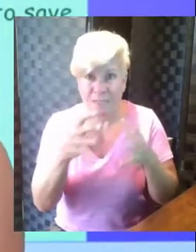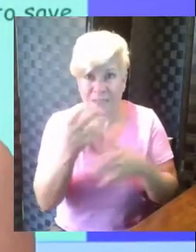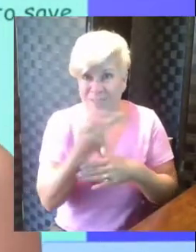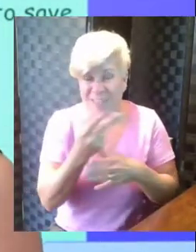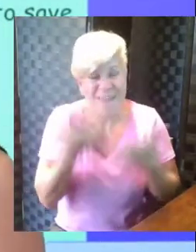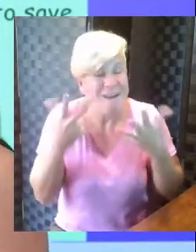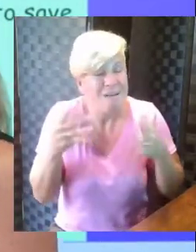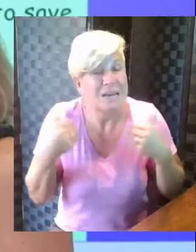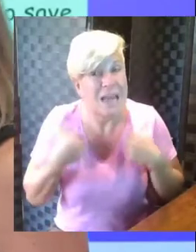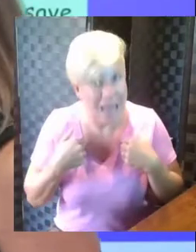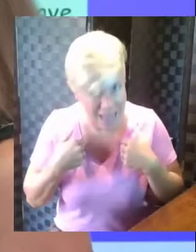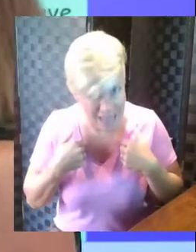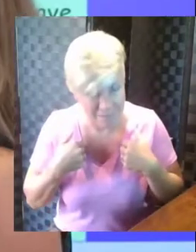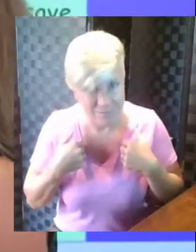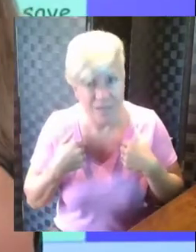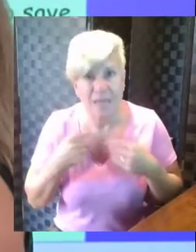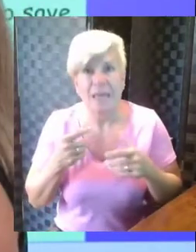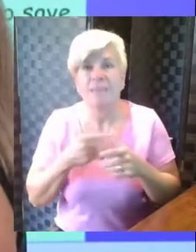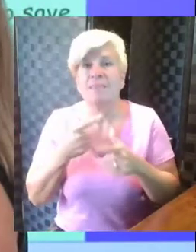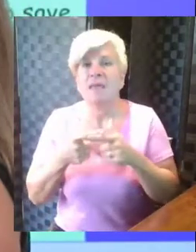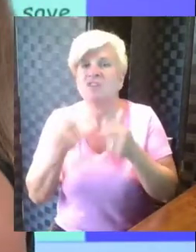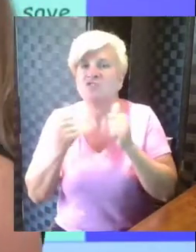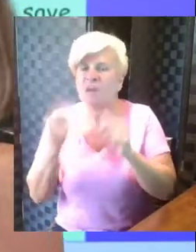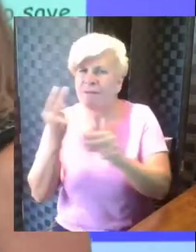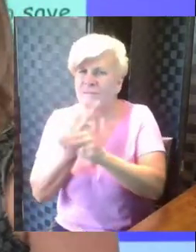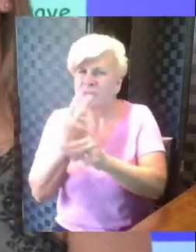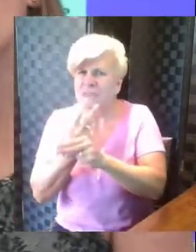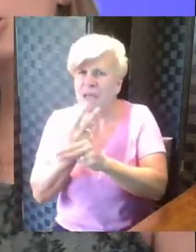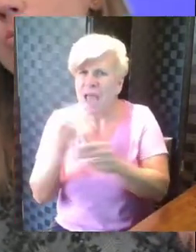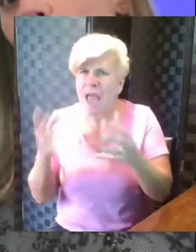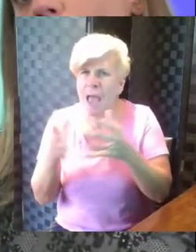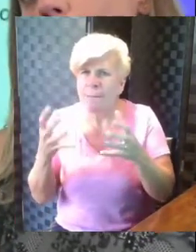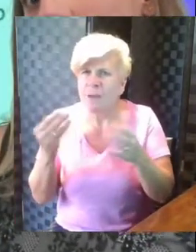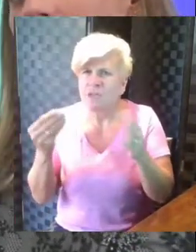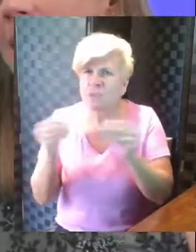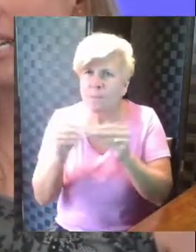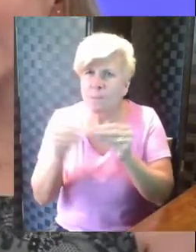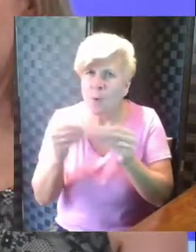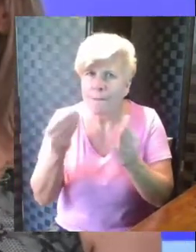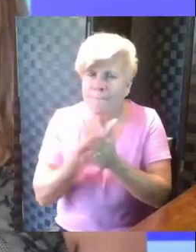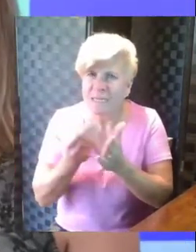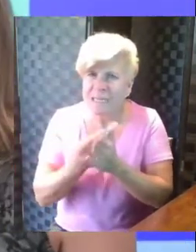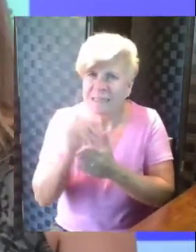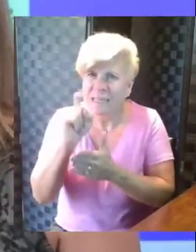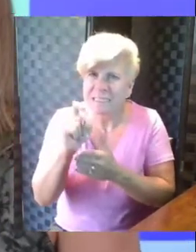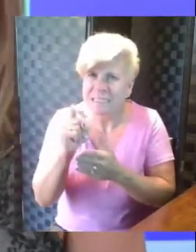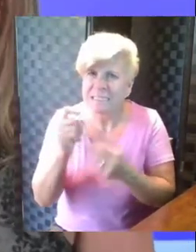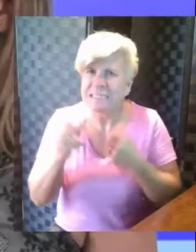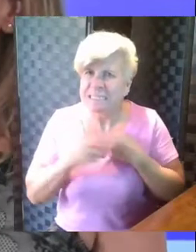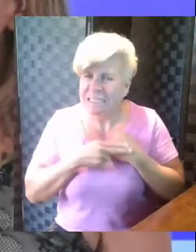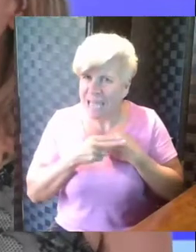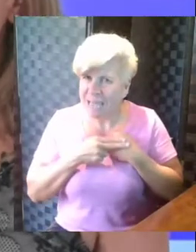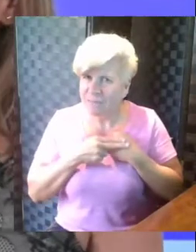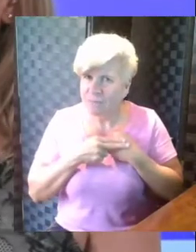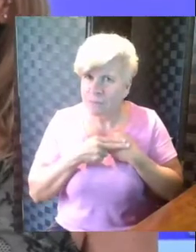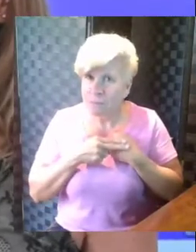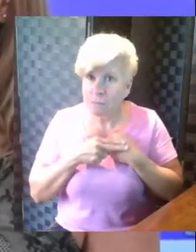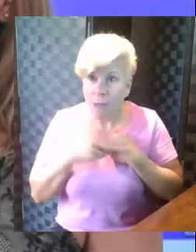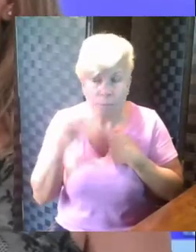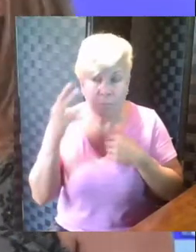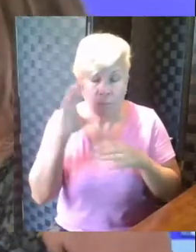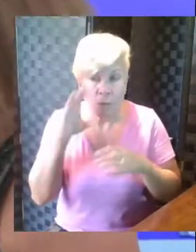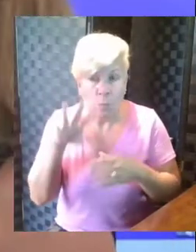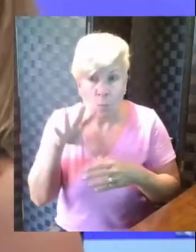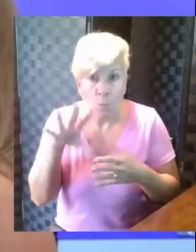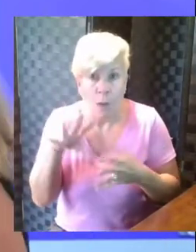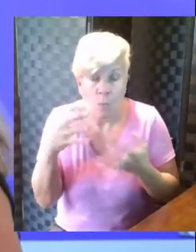Mike already have. And what I'm trying to figure out is how much more money they need to save. So again, I'm looking for money.